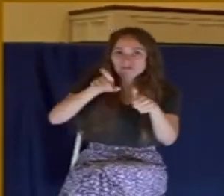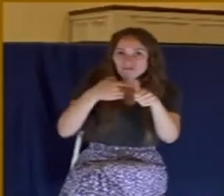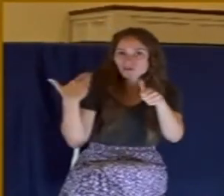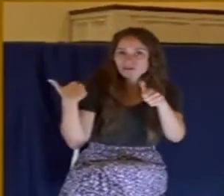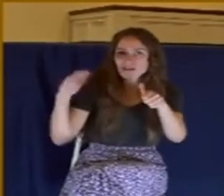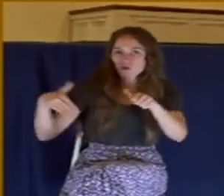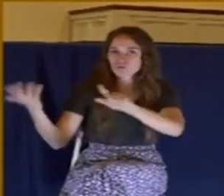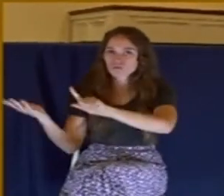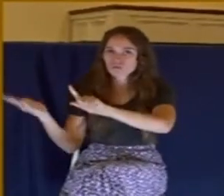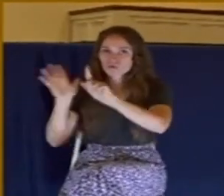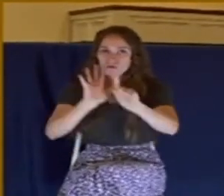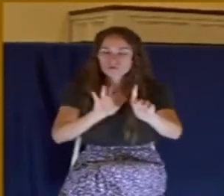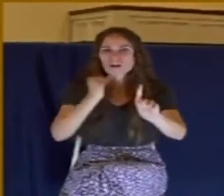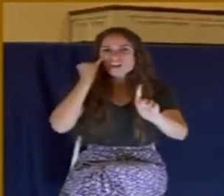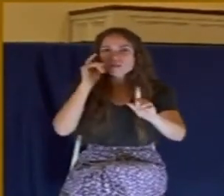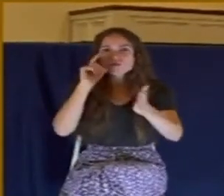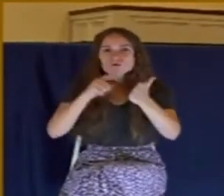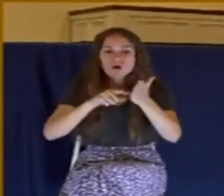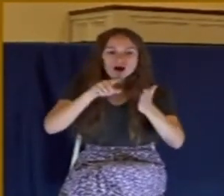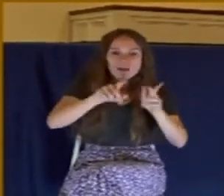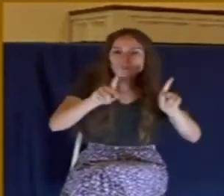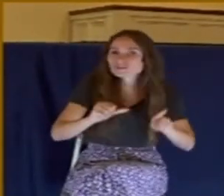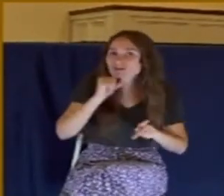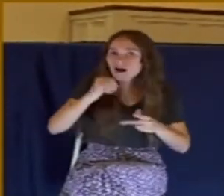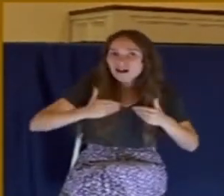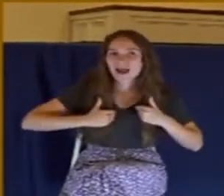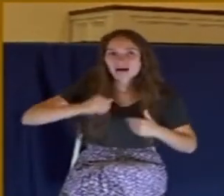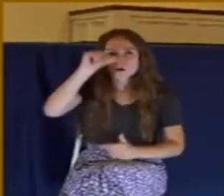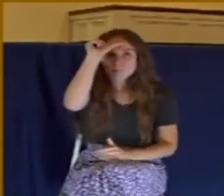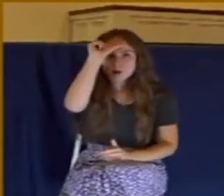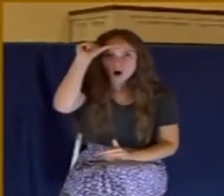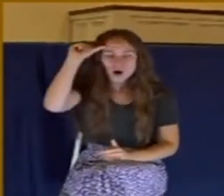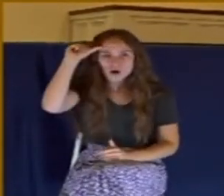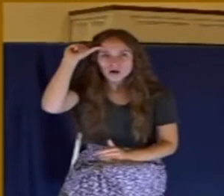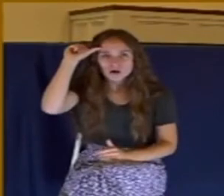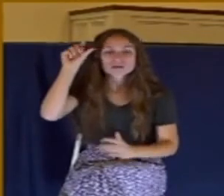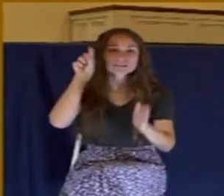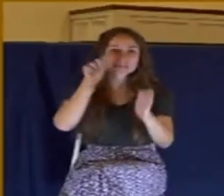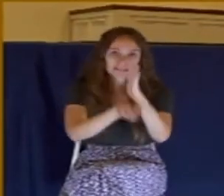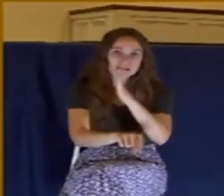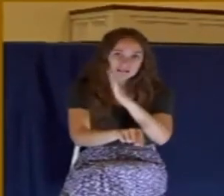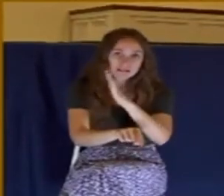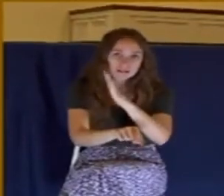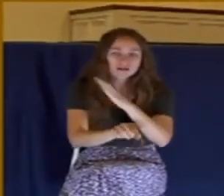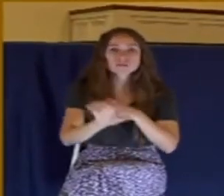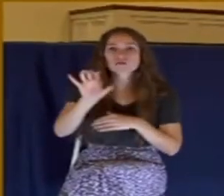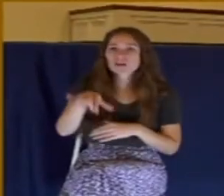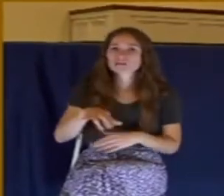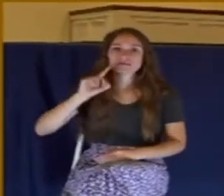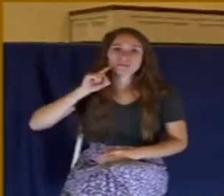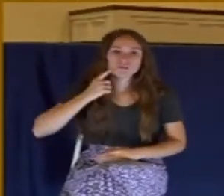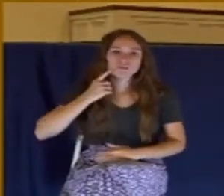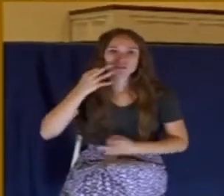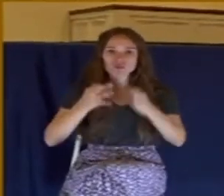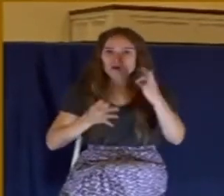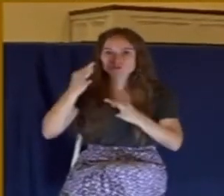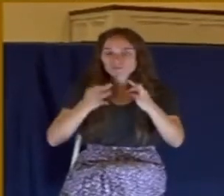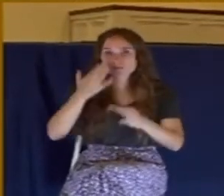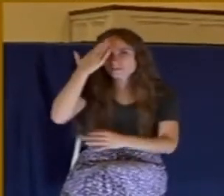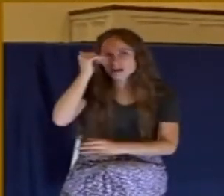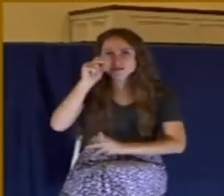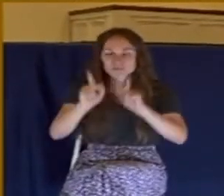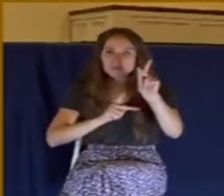serious judgment from God on this nation for their idolatry, for their sins. And by the way, the word mark, just a little side note